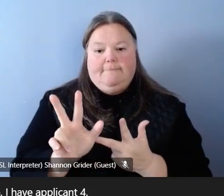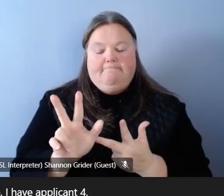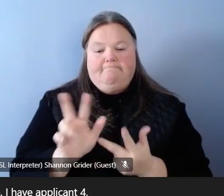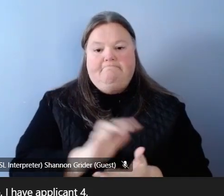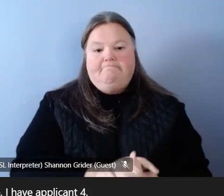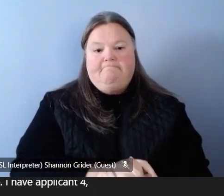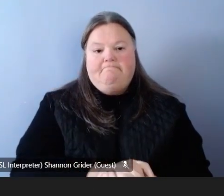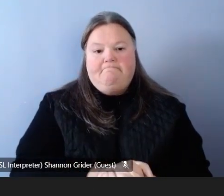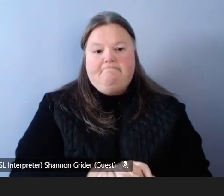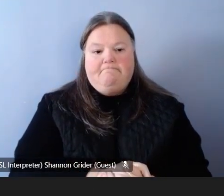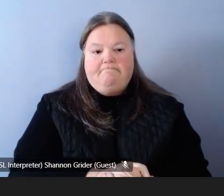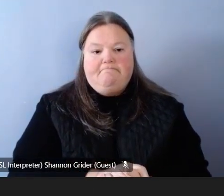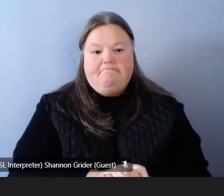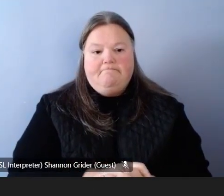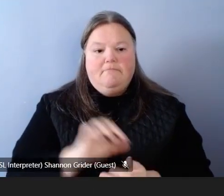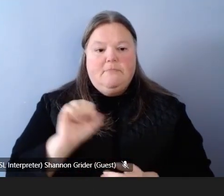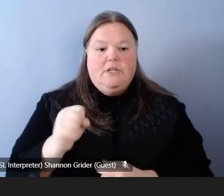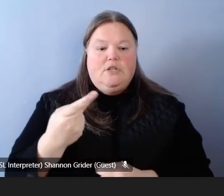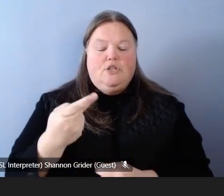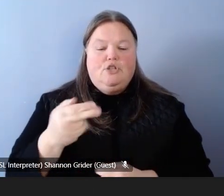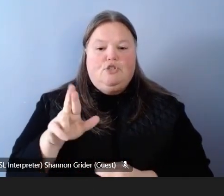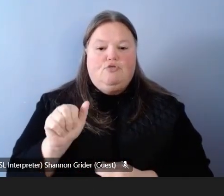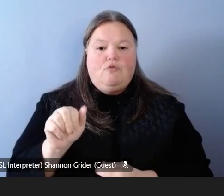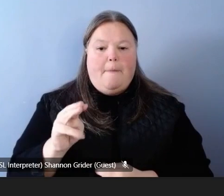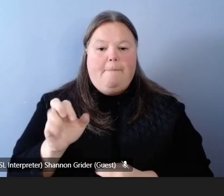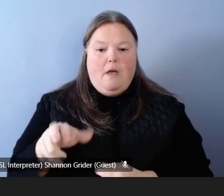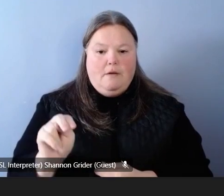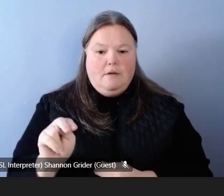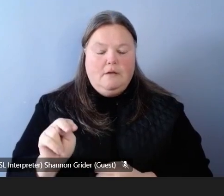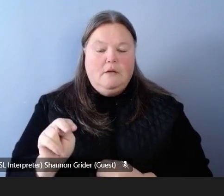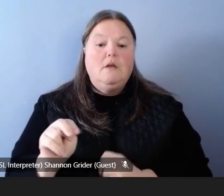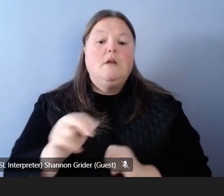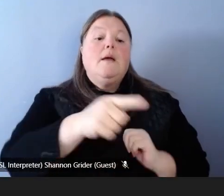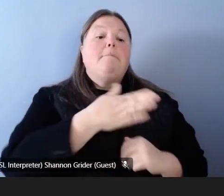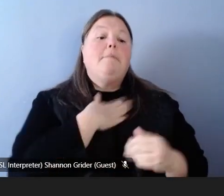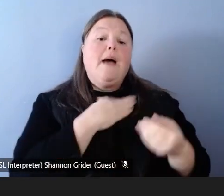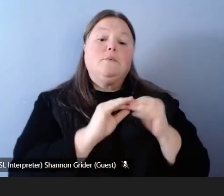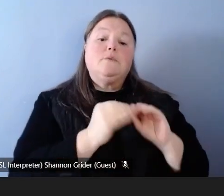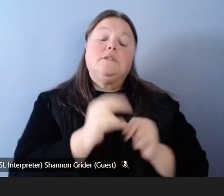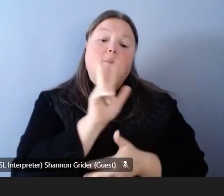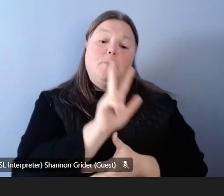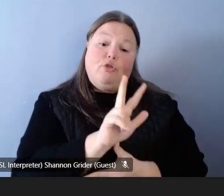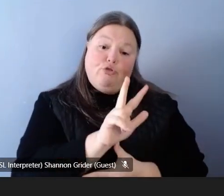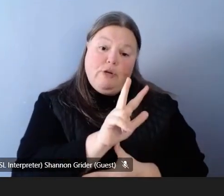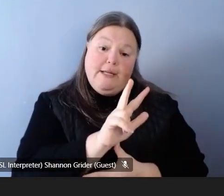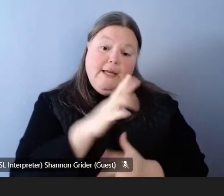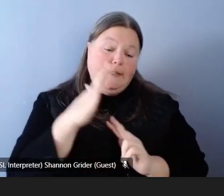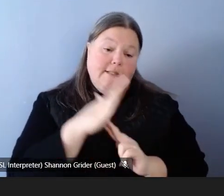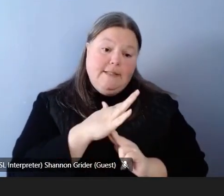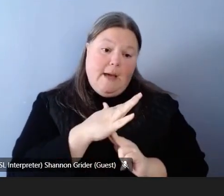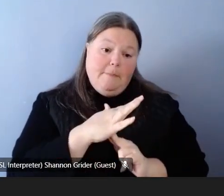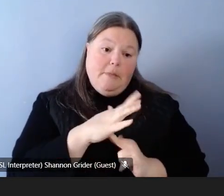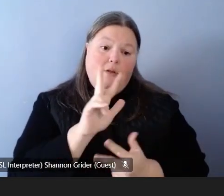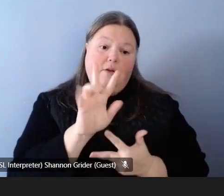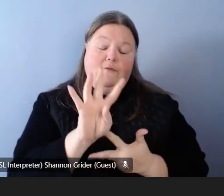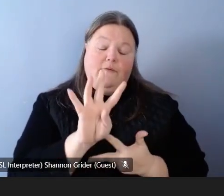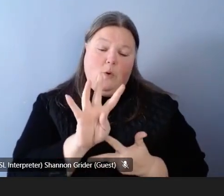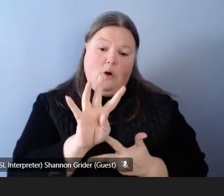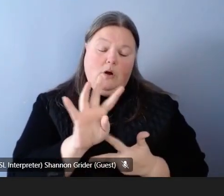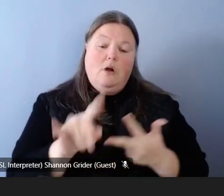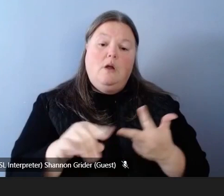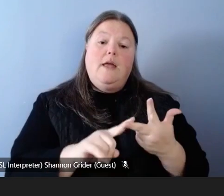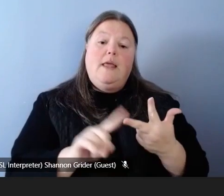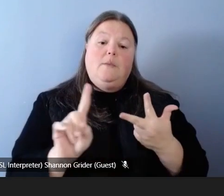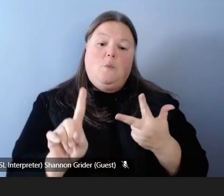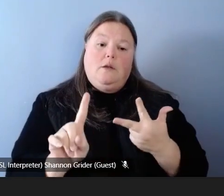I could go ahead if you. I have number 3 as the best, 4 as the second, and 1